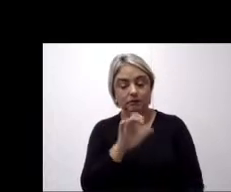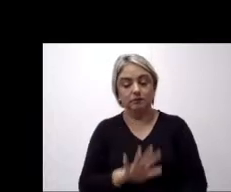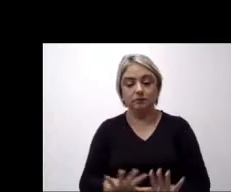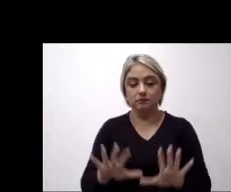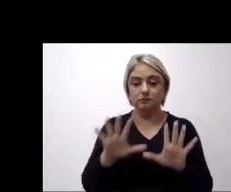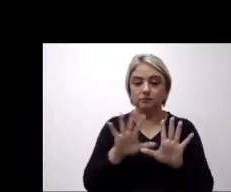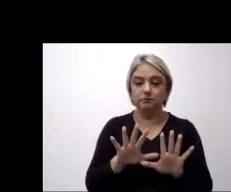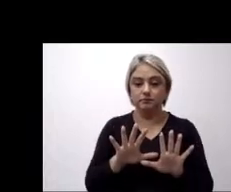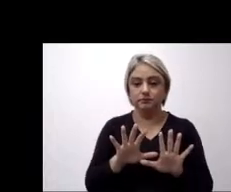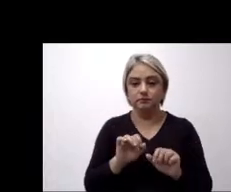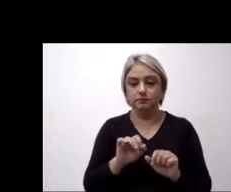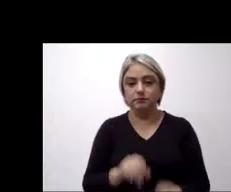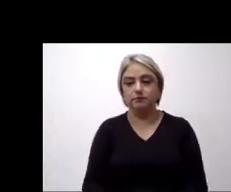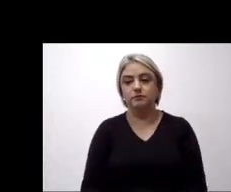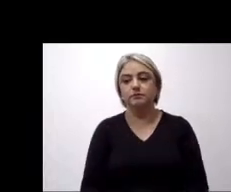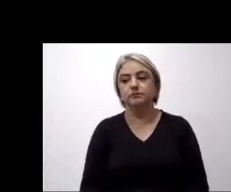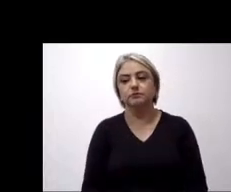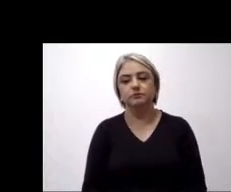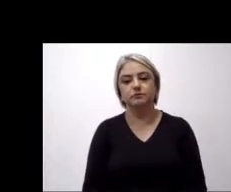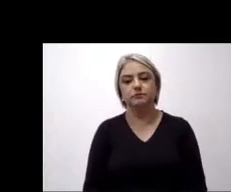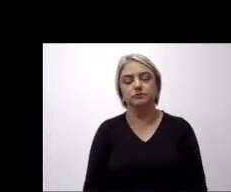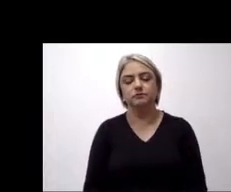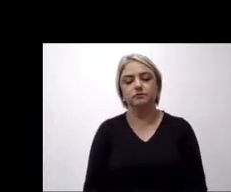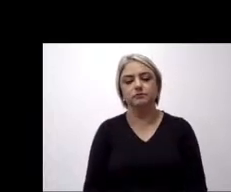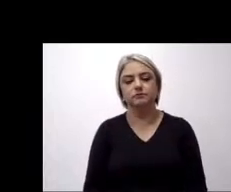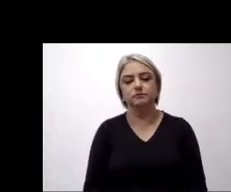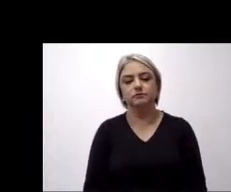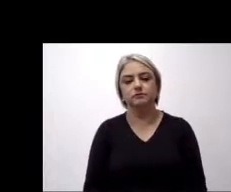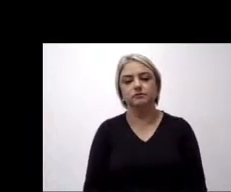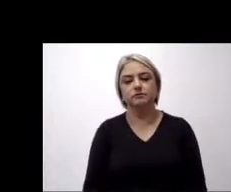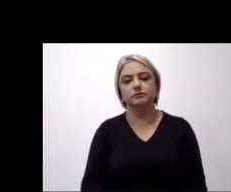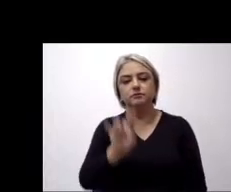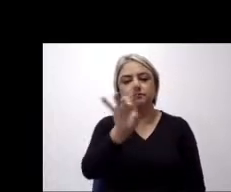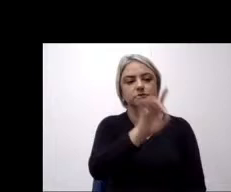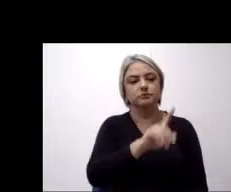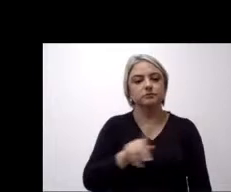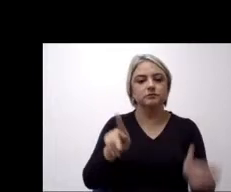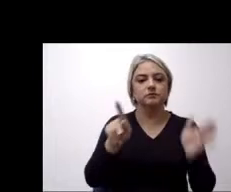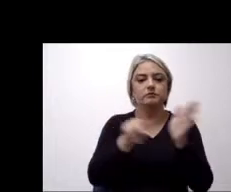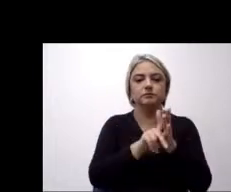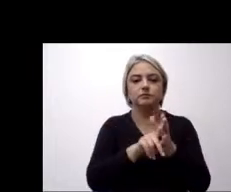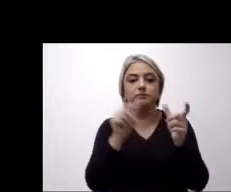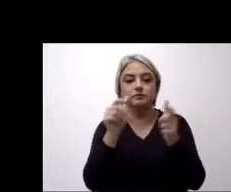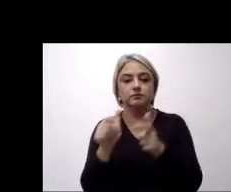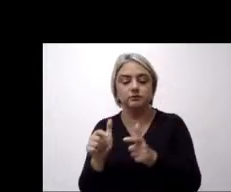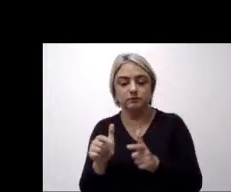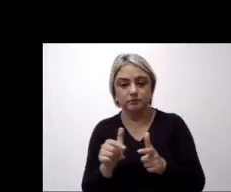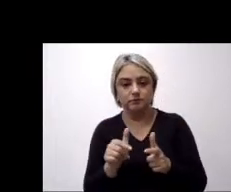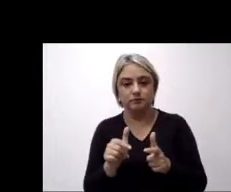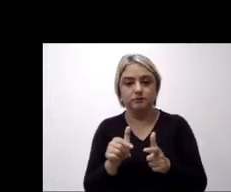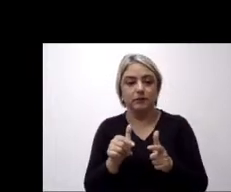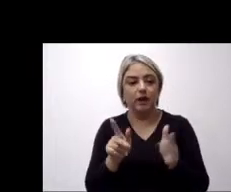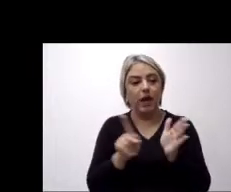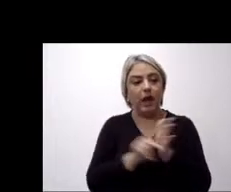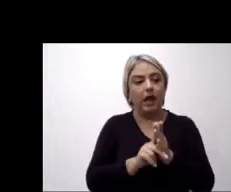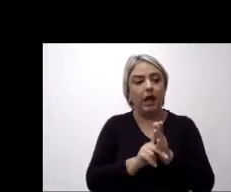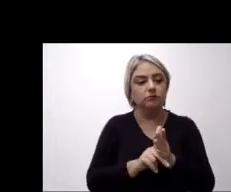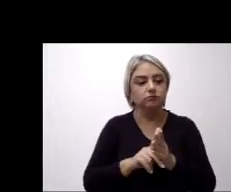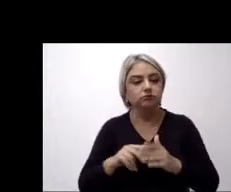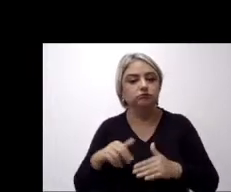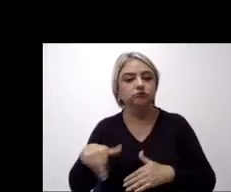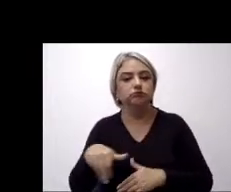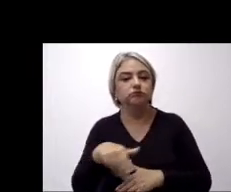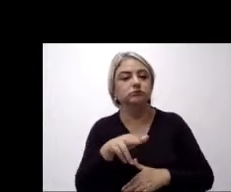its own place of emergence, have own circulation, and an own condition of success